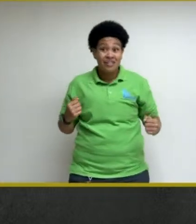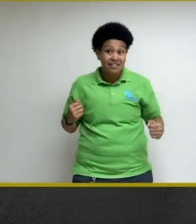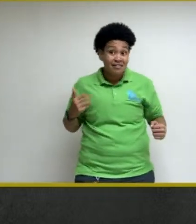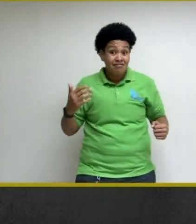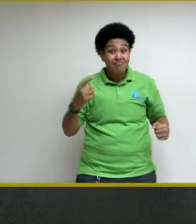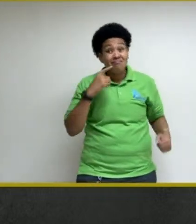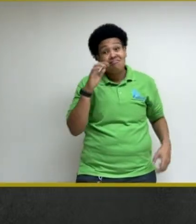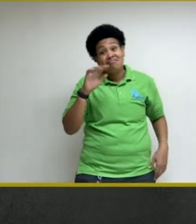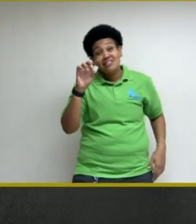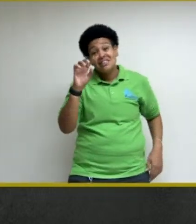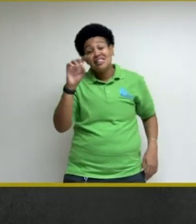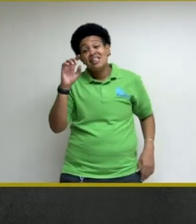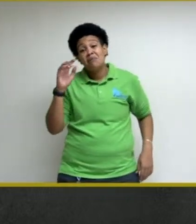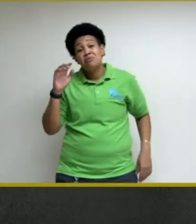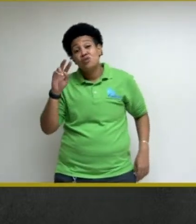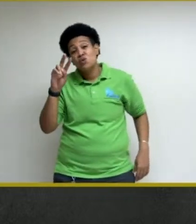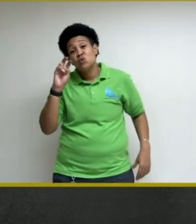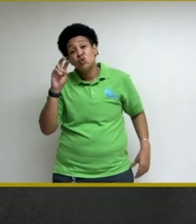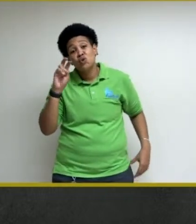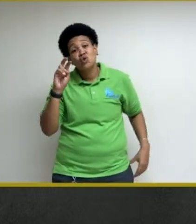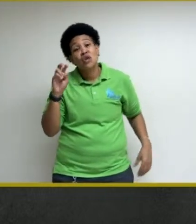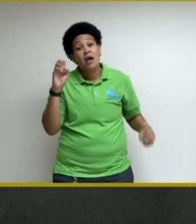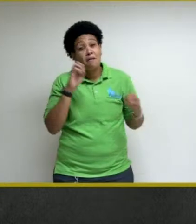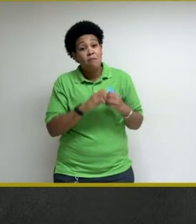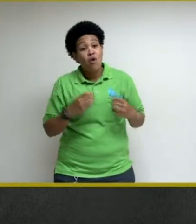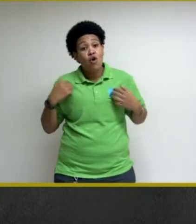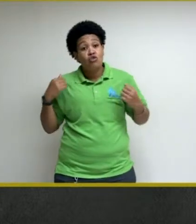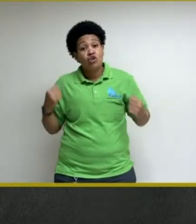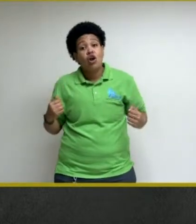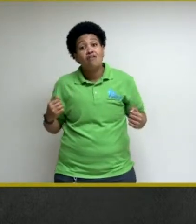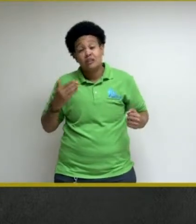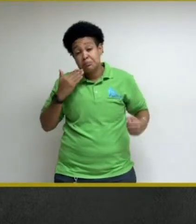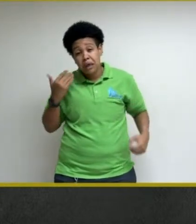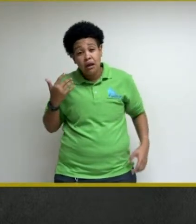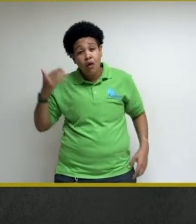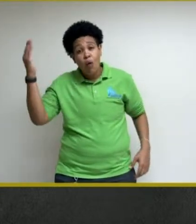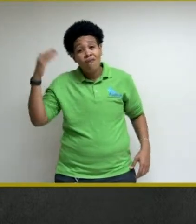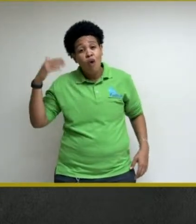in December, heading to 200 and more? That's it.